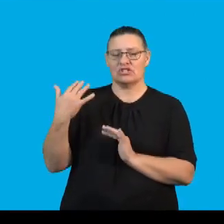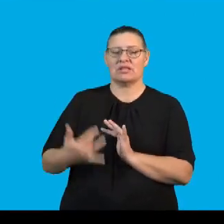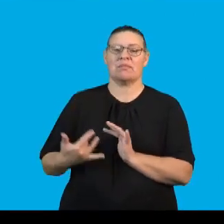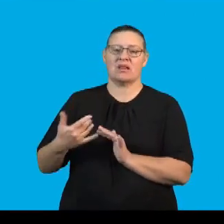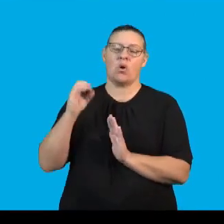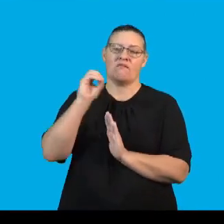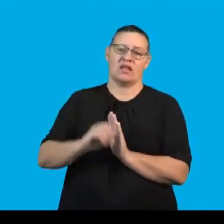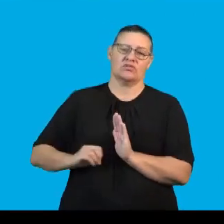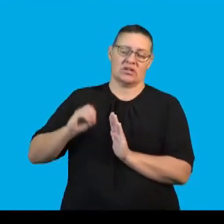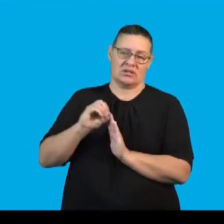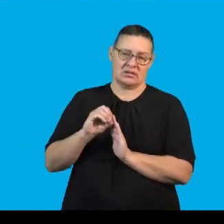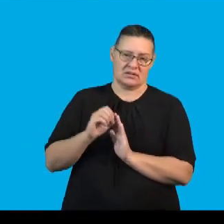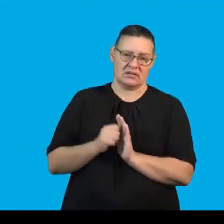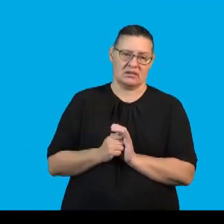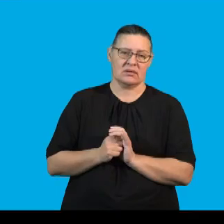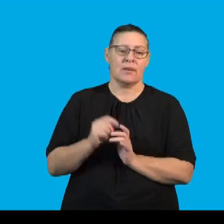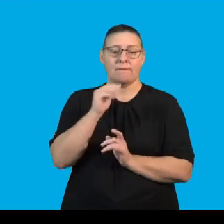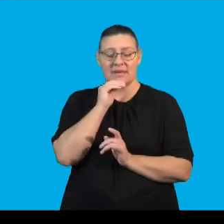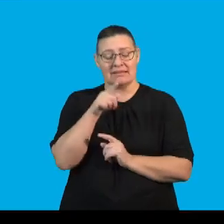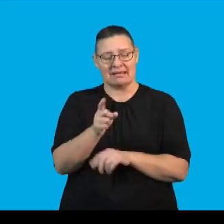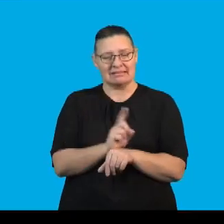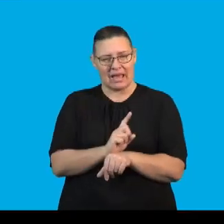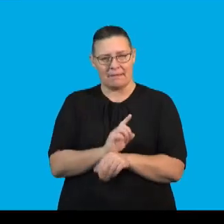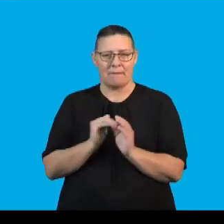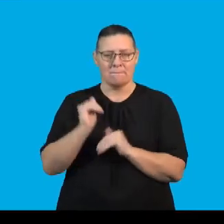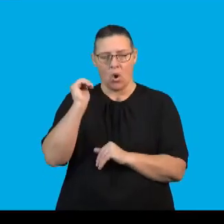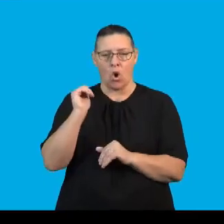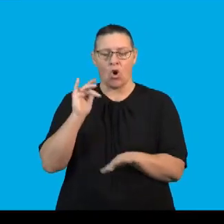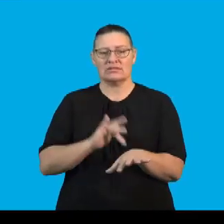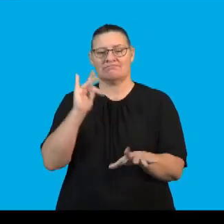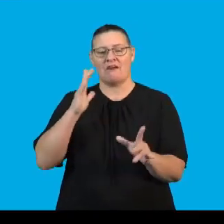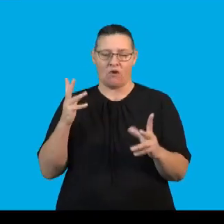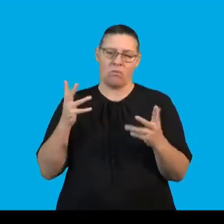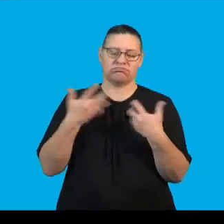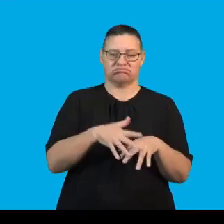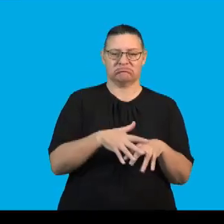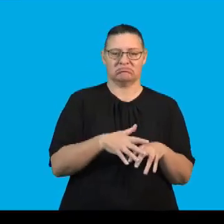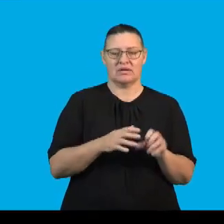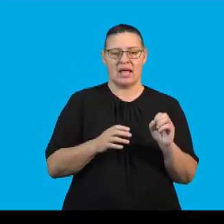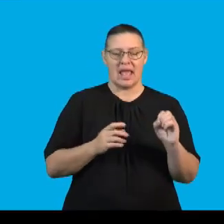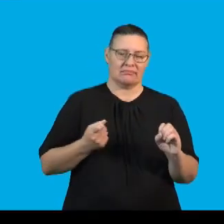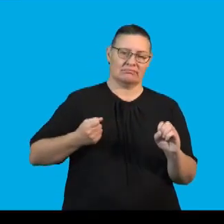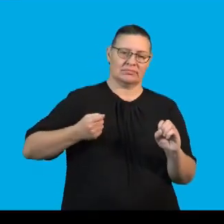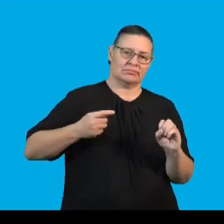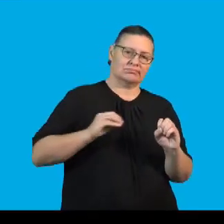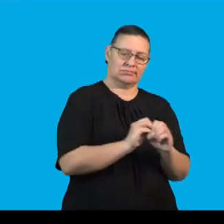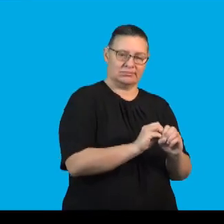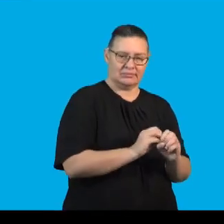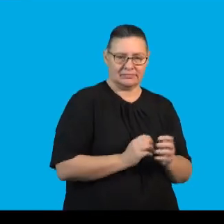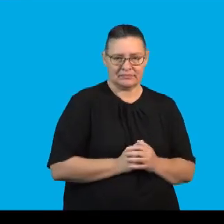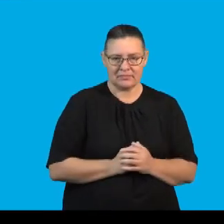of LH stimulate ovulation, which is the time of the highest fertility.